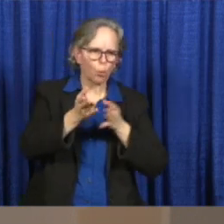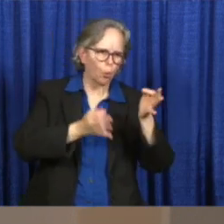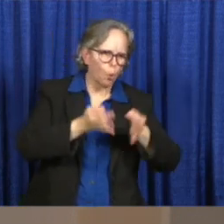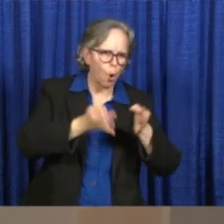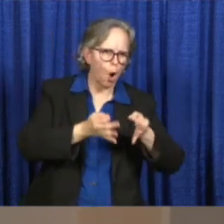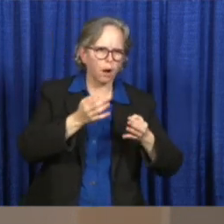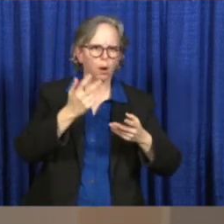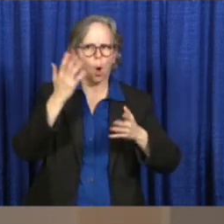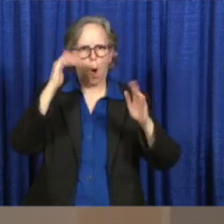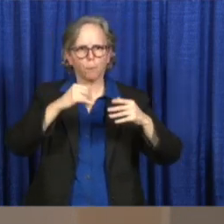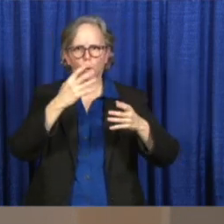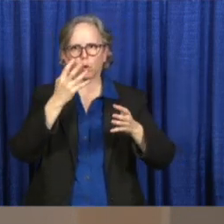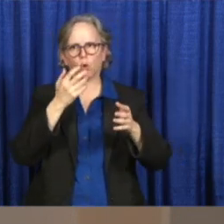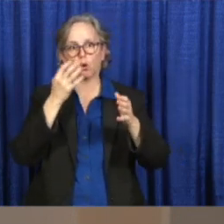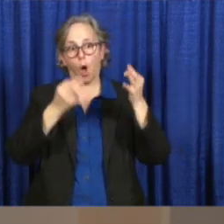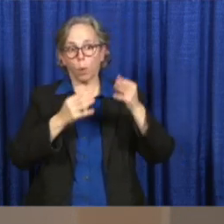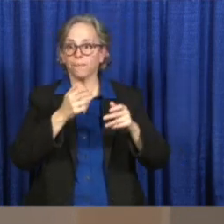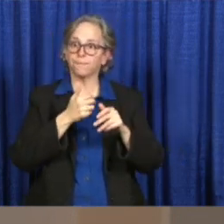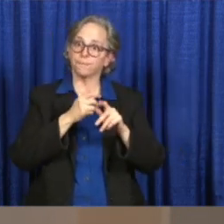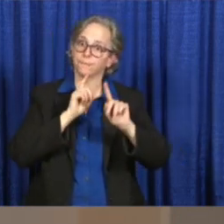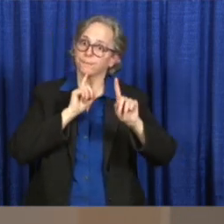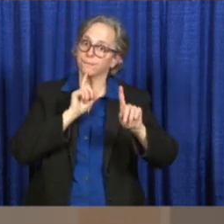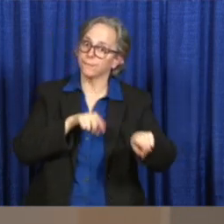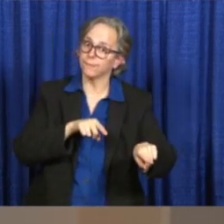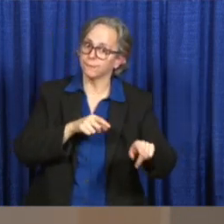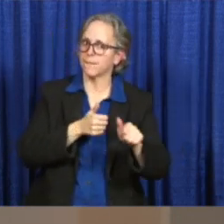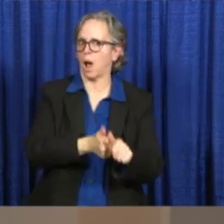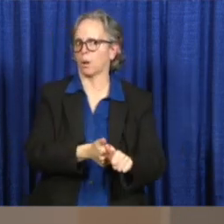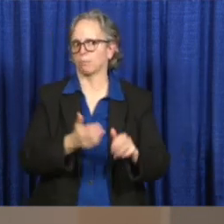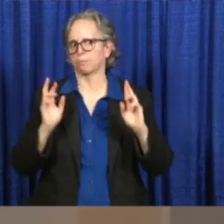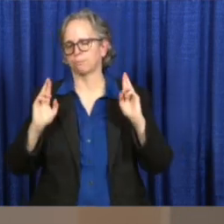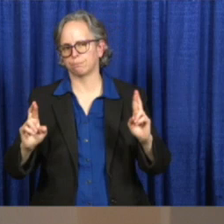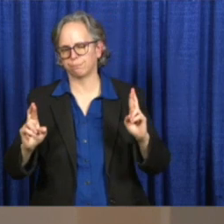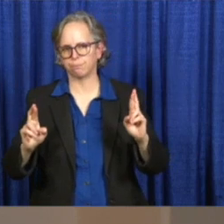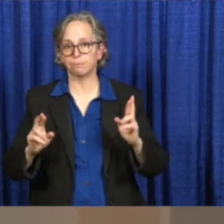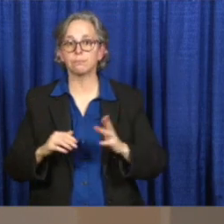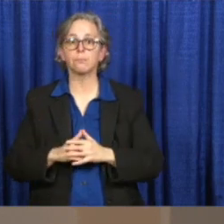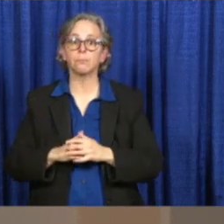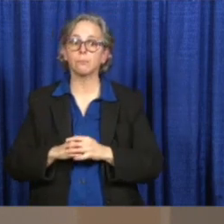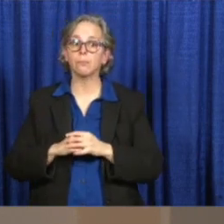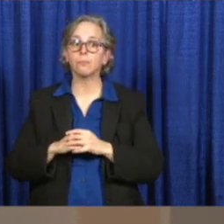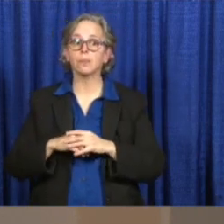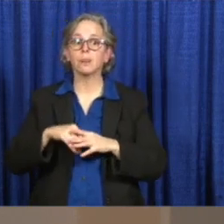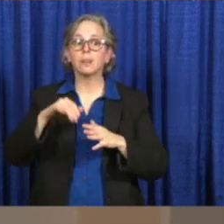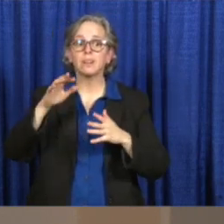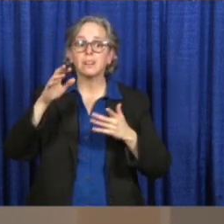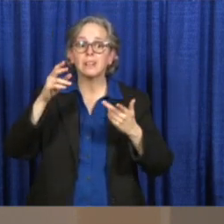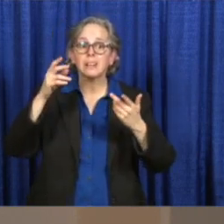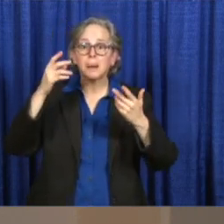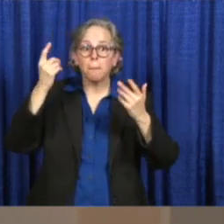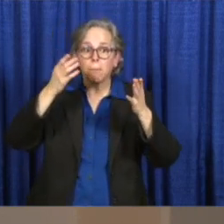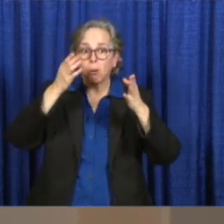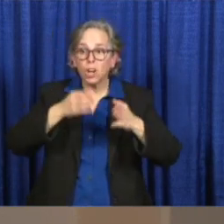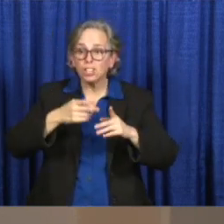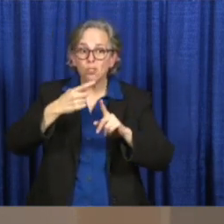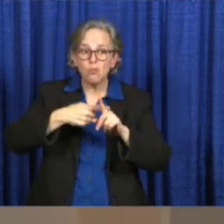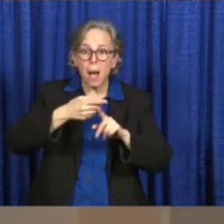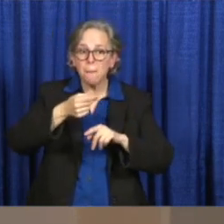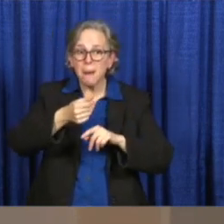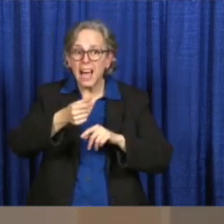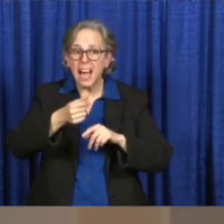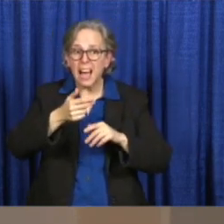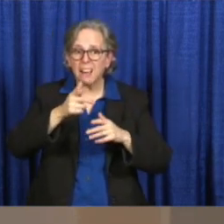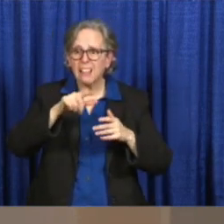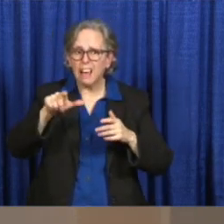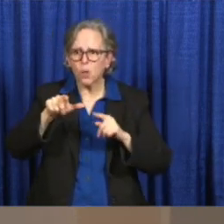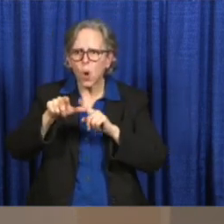order. Residential renters, so just somebody who rents an apartment with a landlord, would any sort of thought of